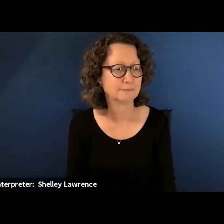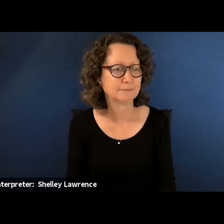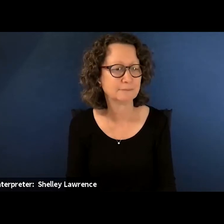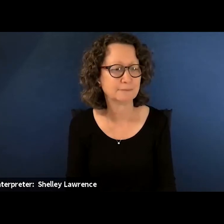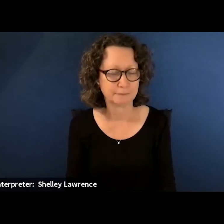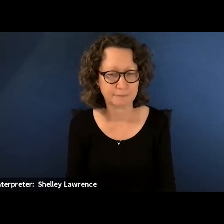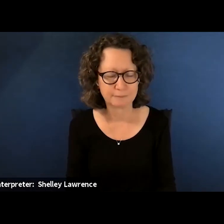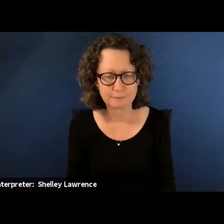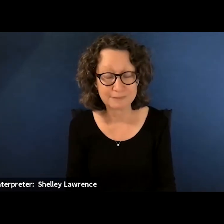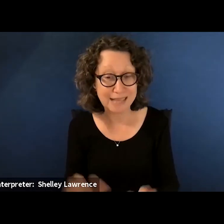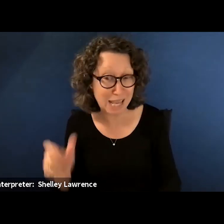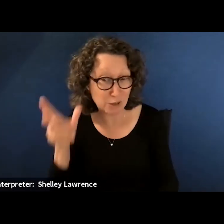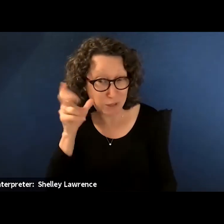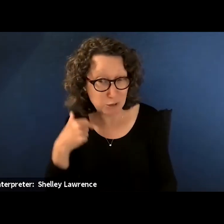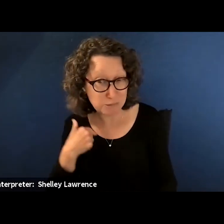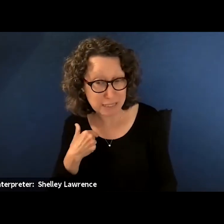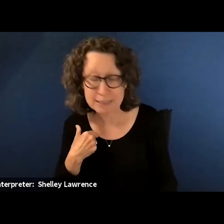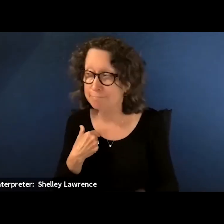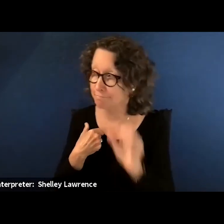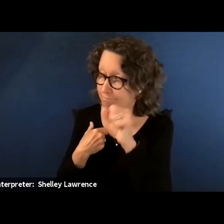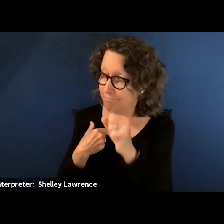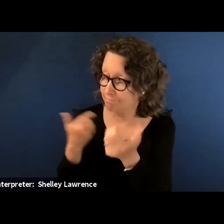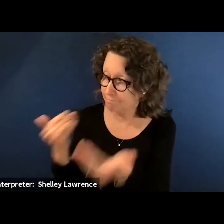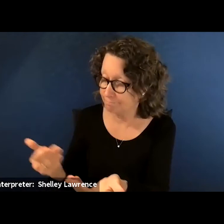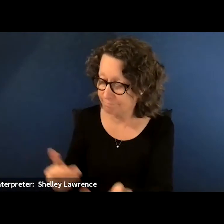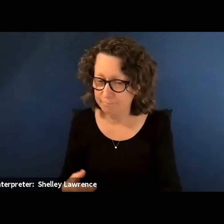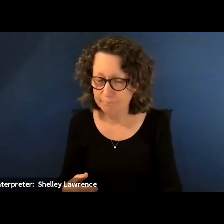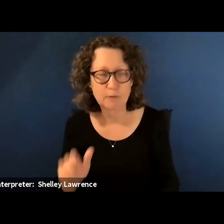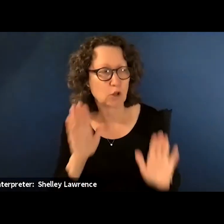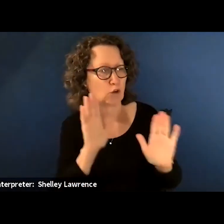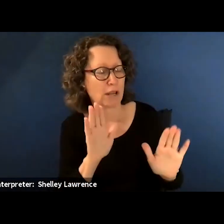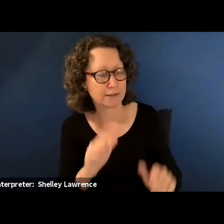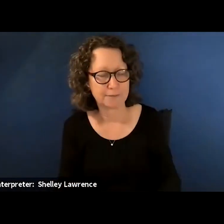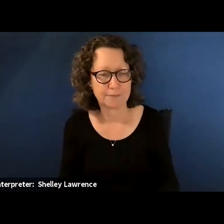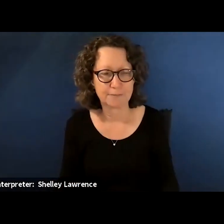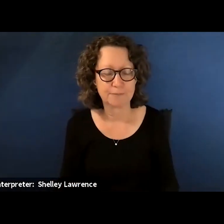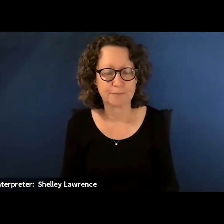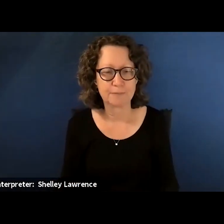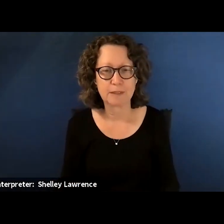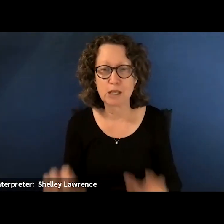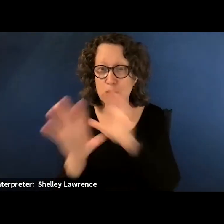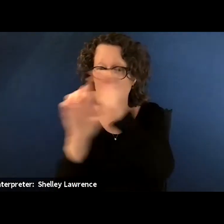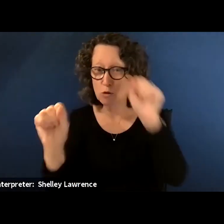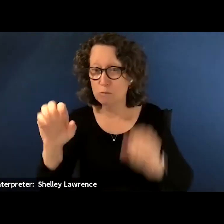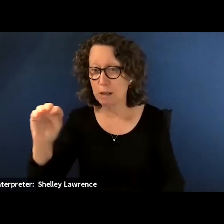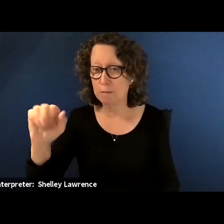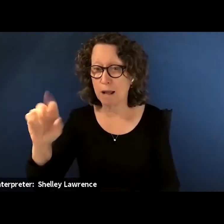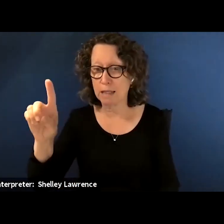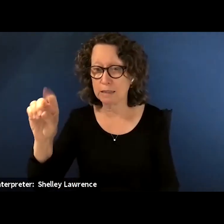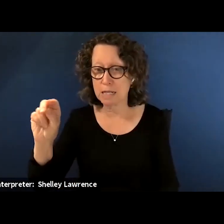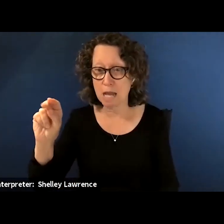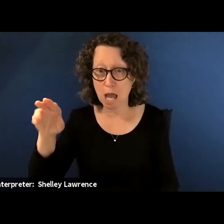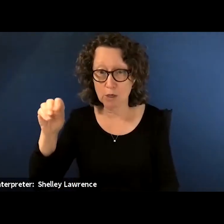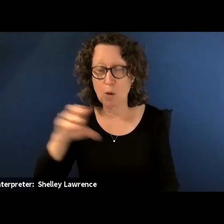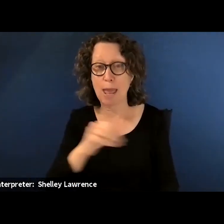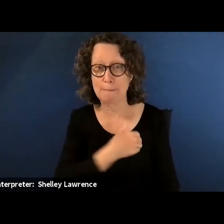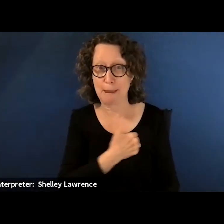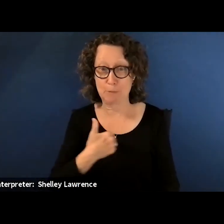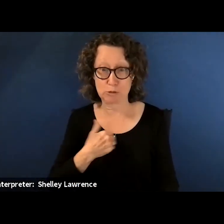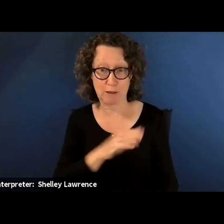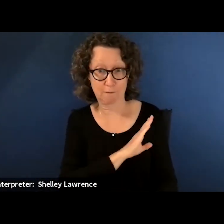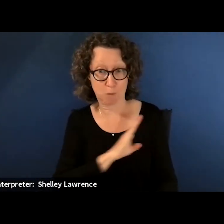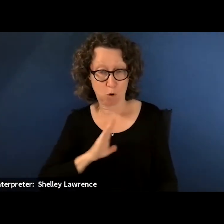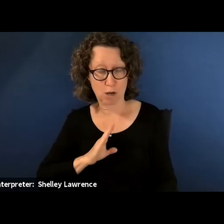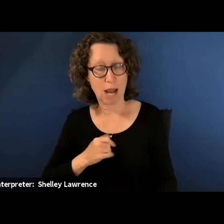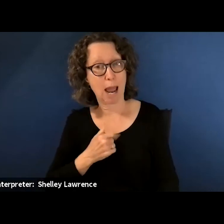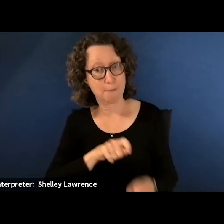Hello, can you hear me? Yes, we can. Wonderful. Dear Superintendent Maldonado and members of the school board, I'm